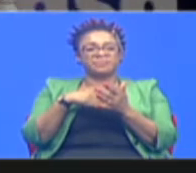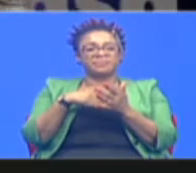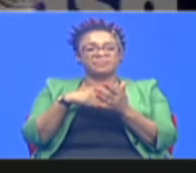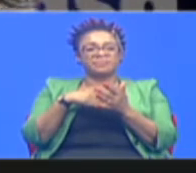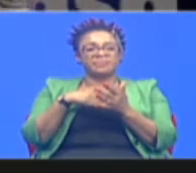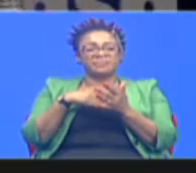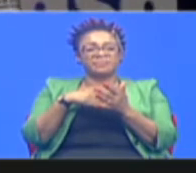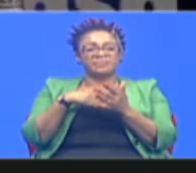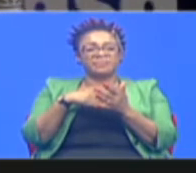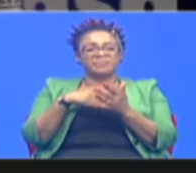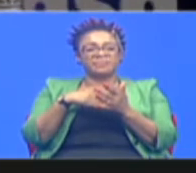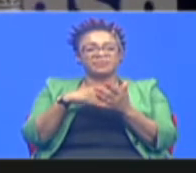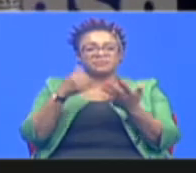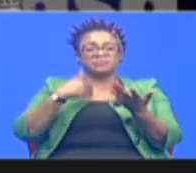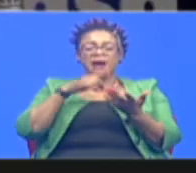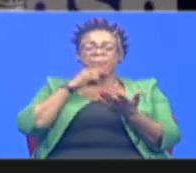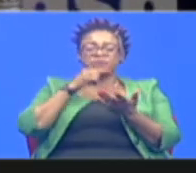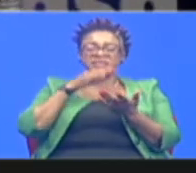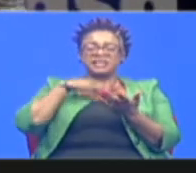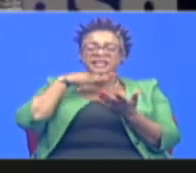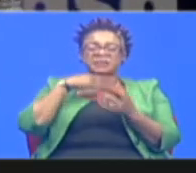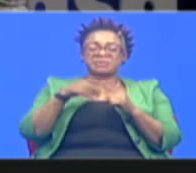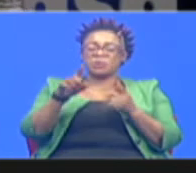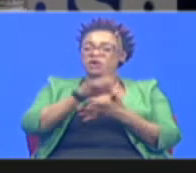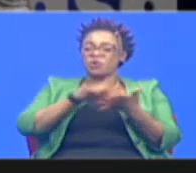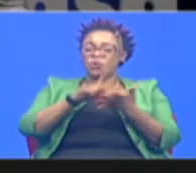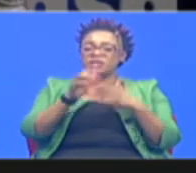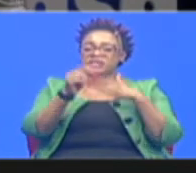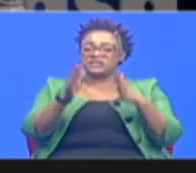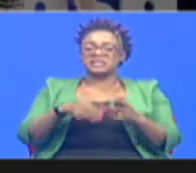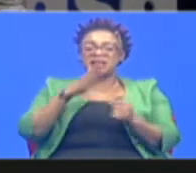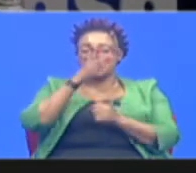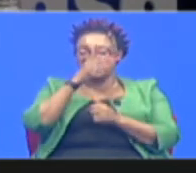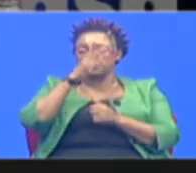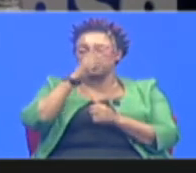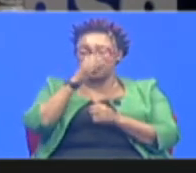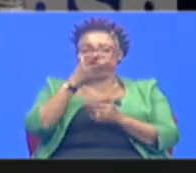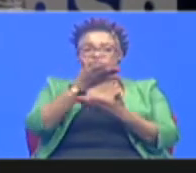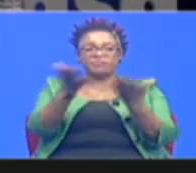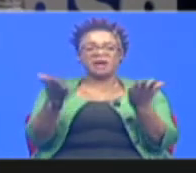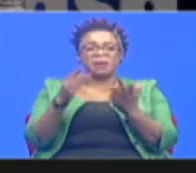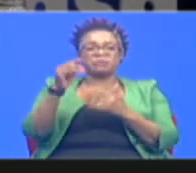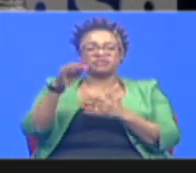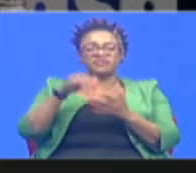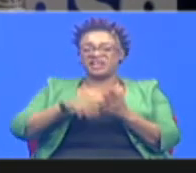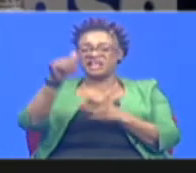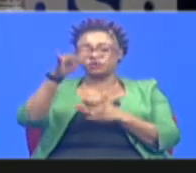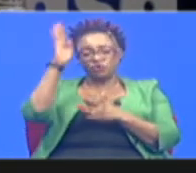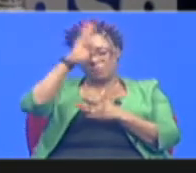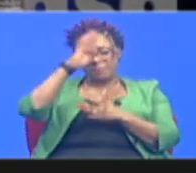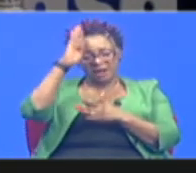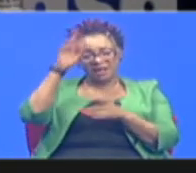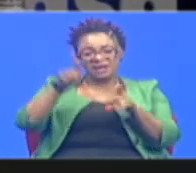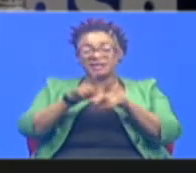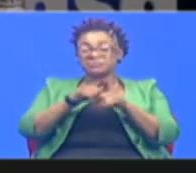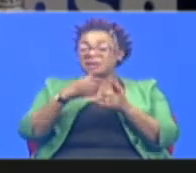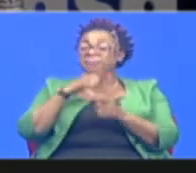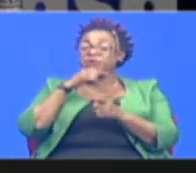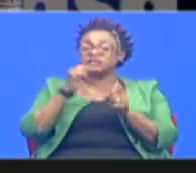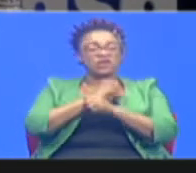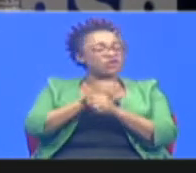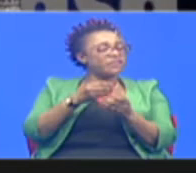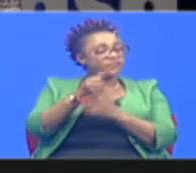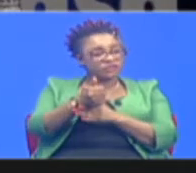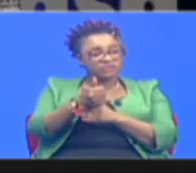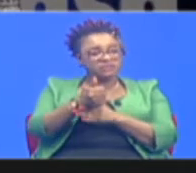boys are dying, and all our local leaders keep doing is lying, lying, lying to fly Russia, Dubai. I wonder what to buy while my boys cannot afford a